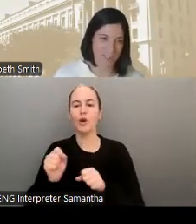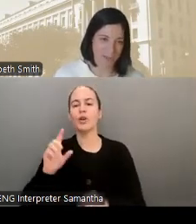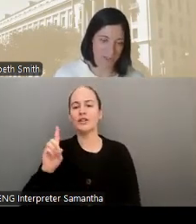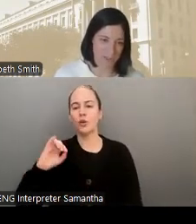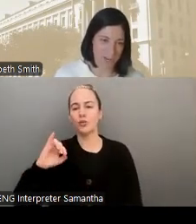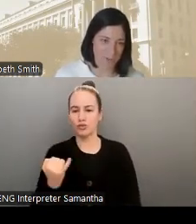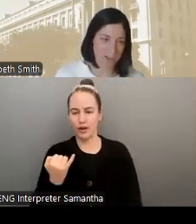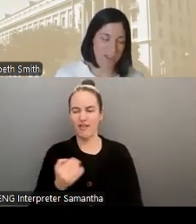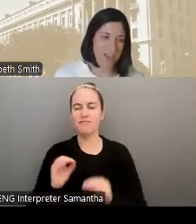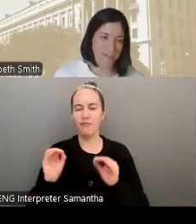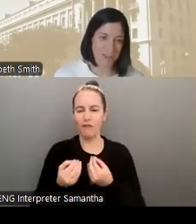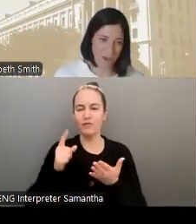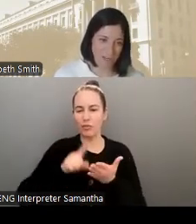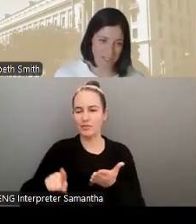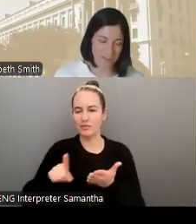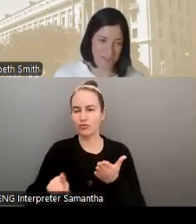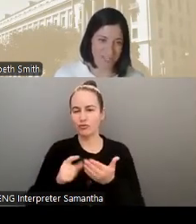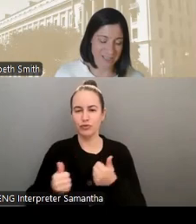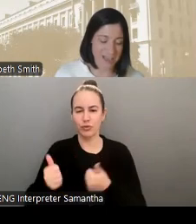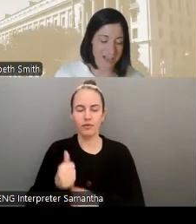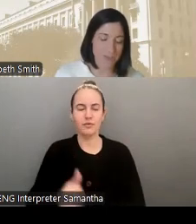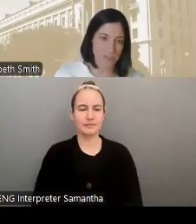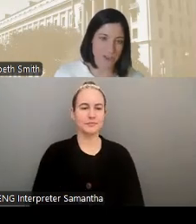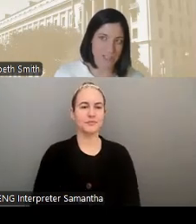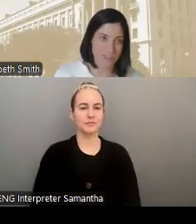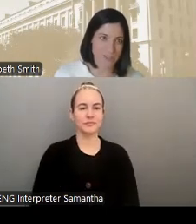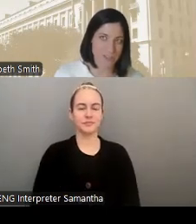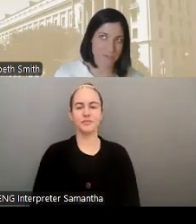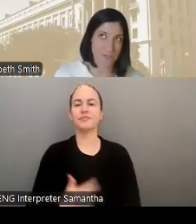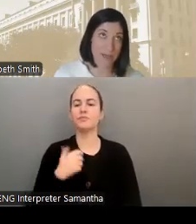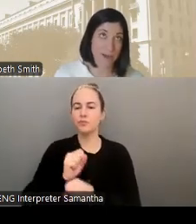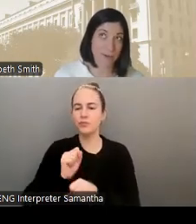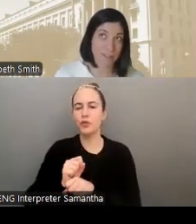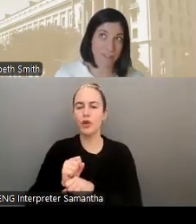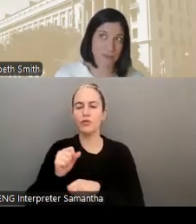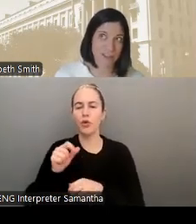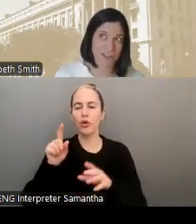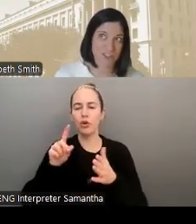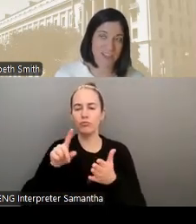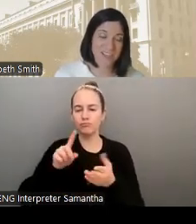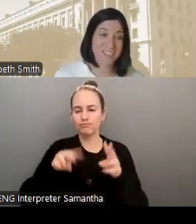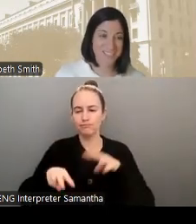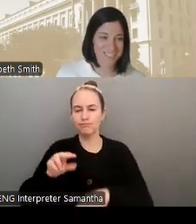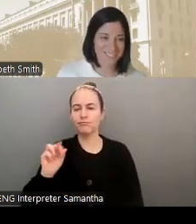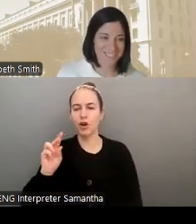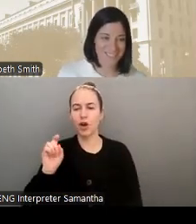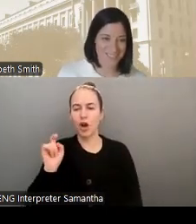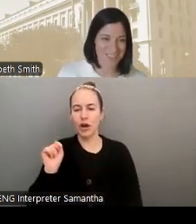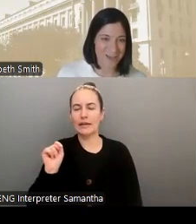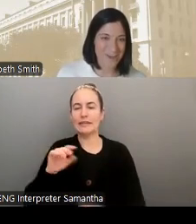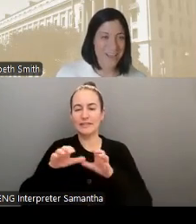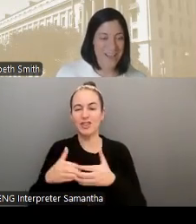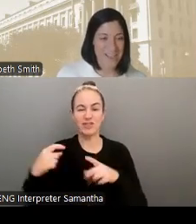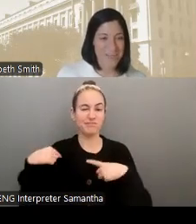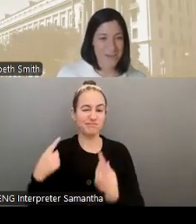of the Inspector General. I'm the Audit Division. I've been with the Audit Division for about, 16 years